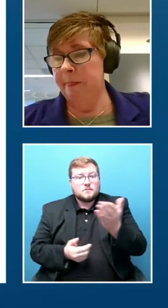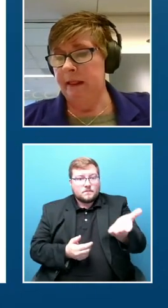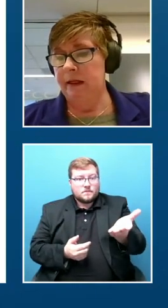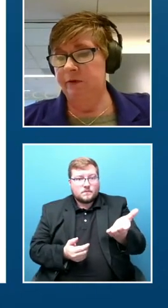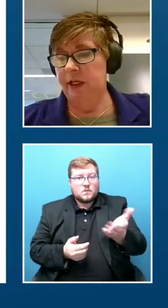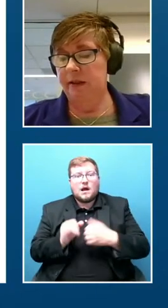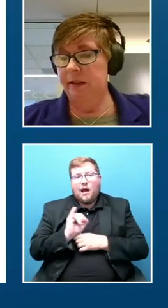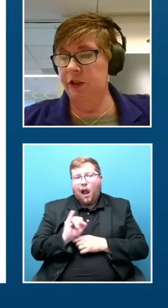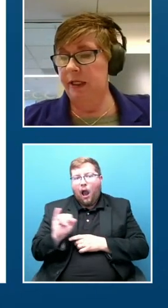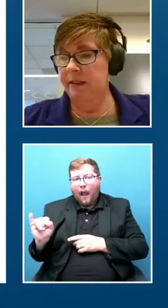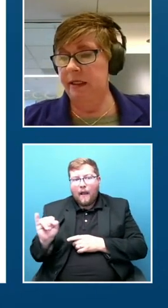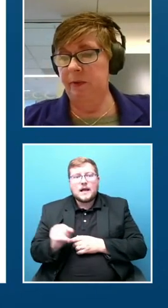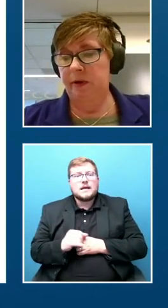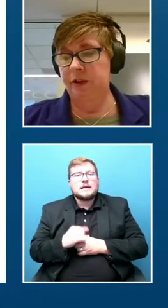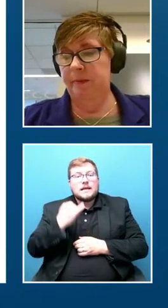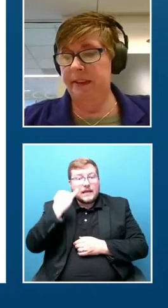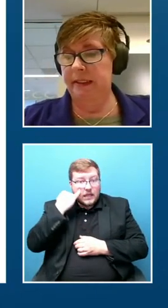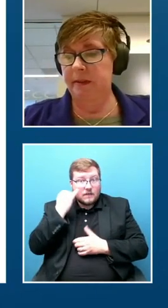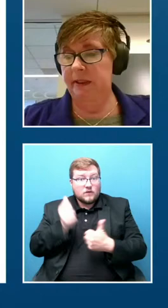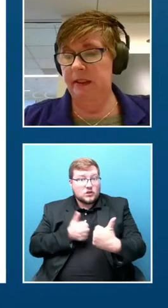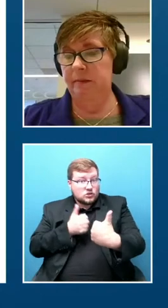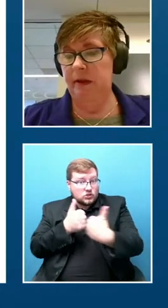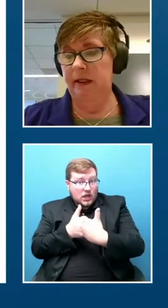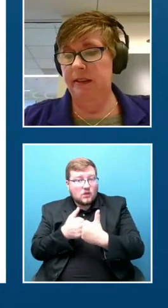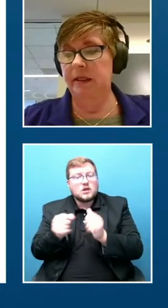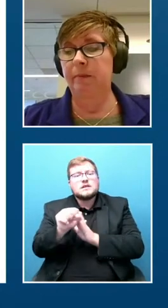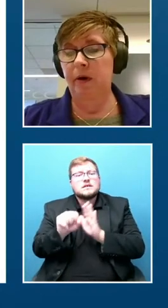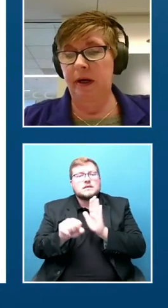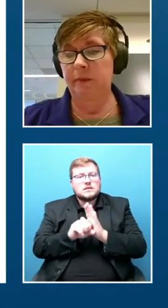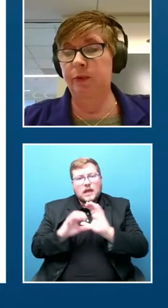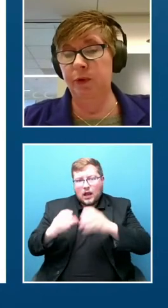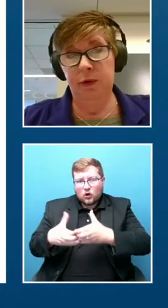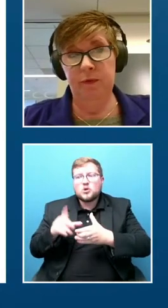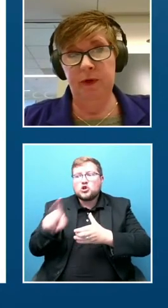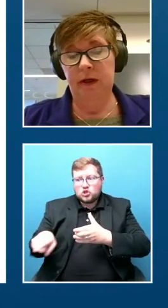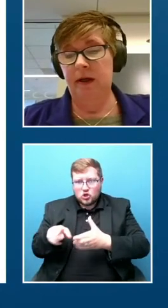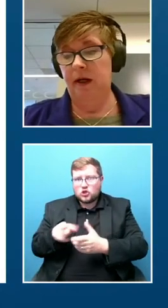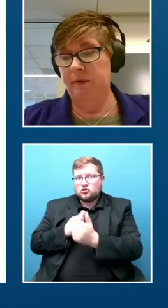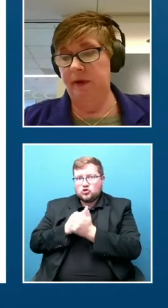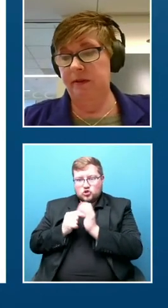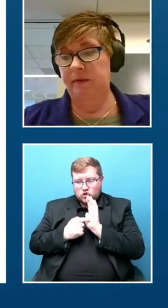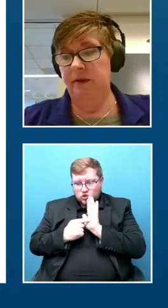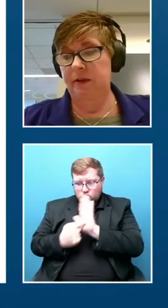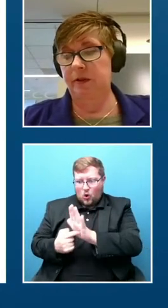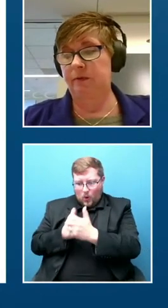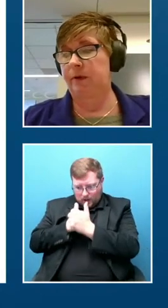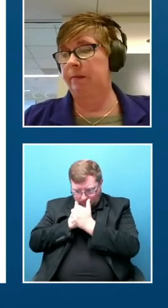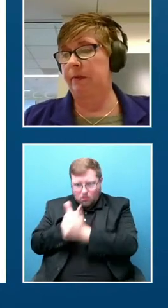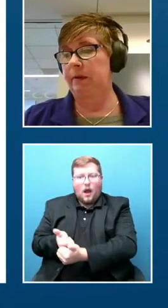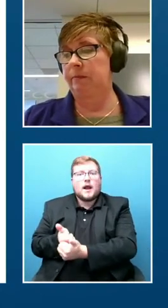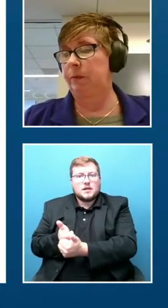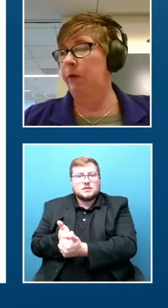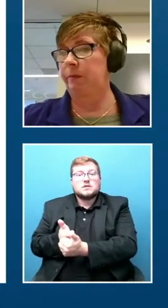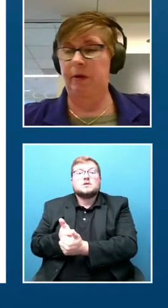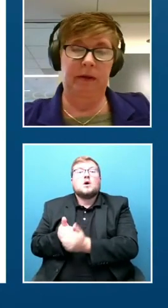C3III, if challenged, a state party shall be deemed to be in compliance upon proof of effective notice